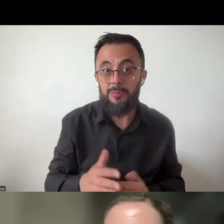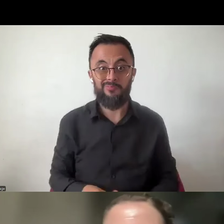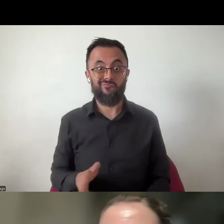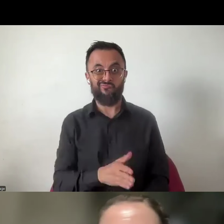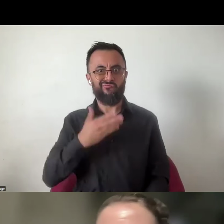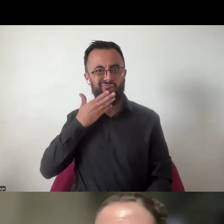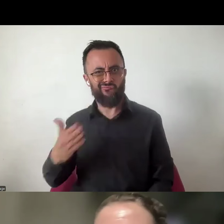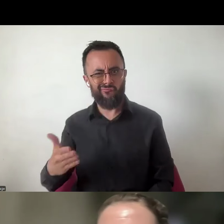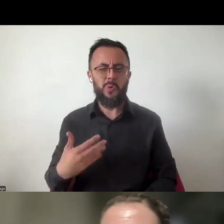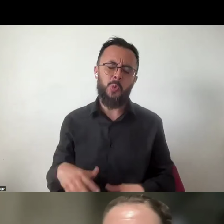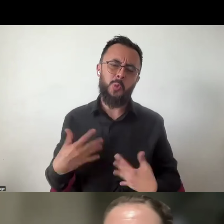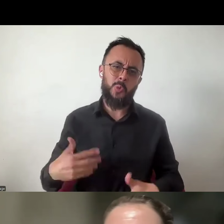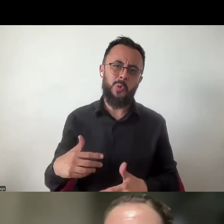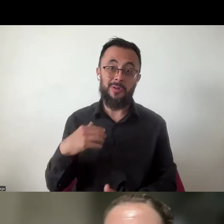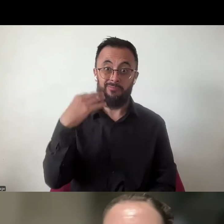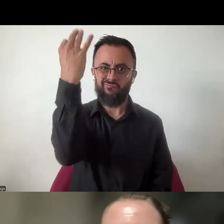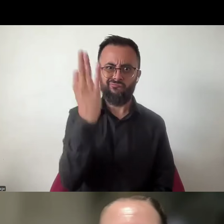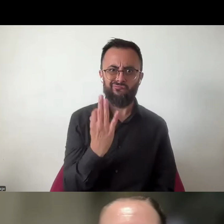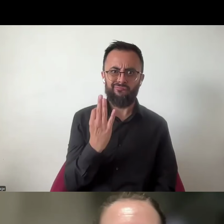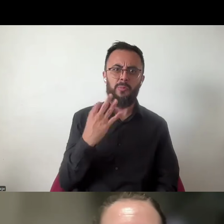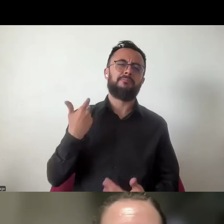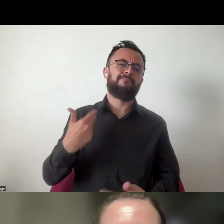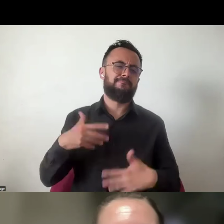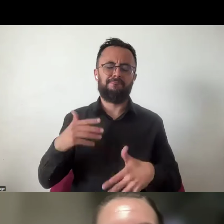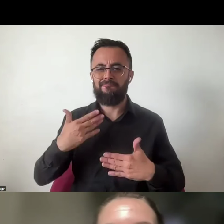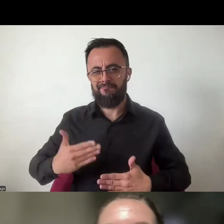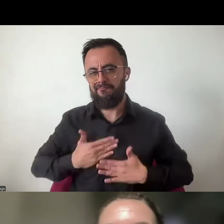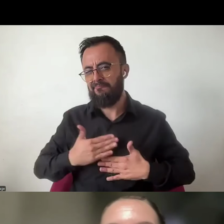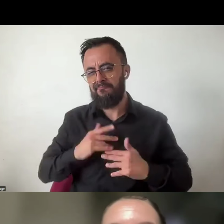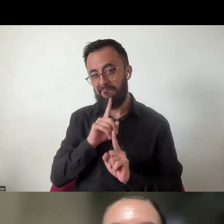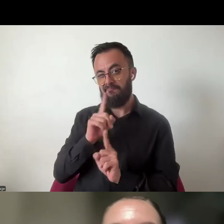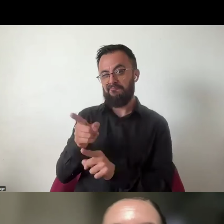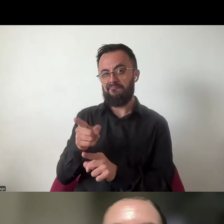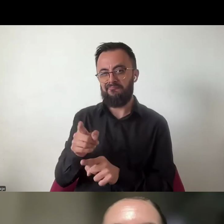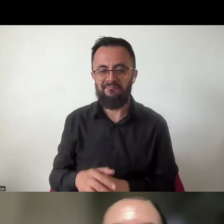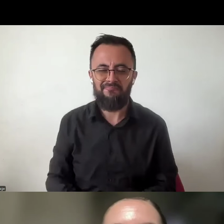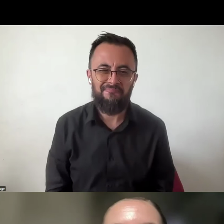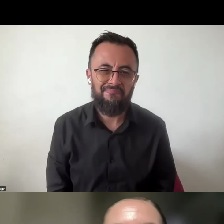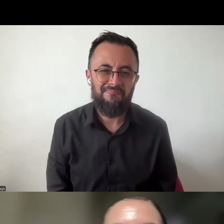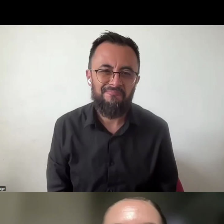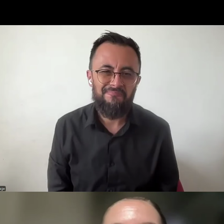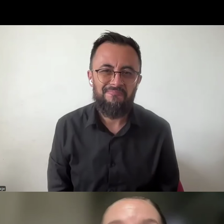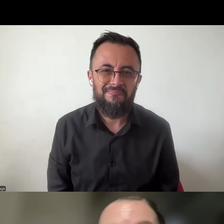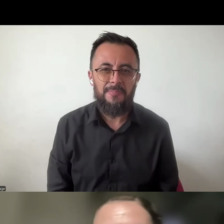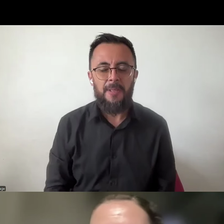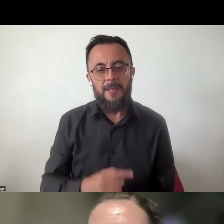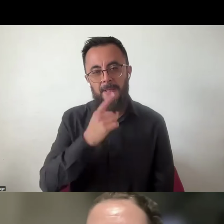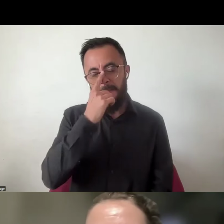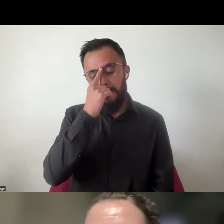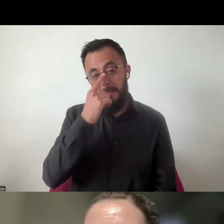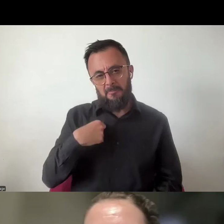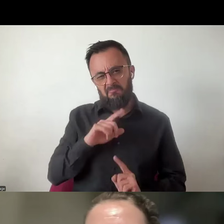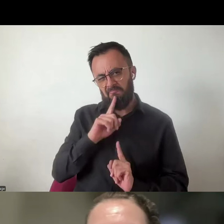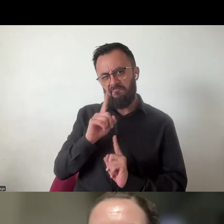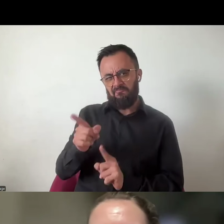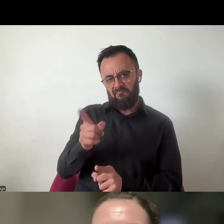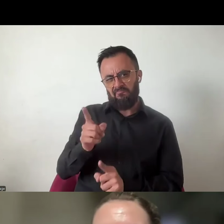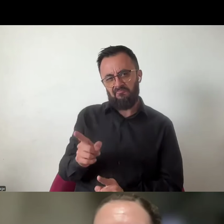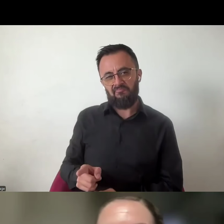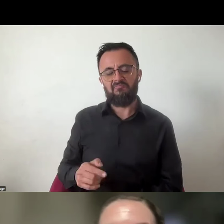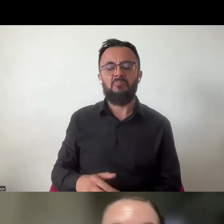a few points for answering that question. I think so. The ICF, the